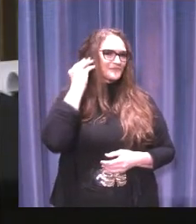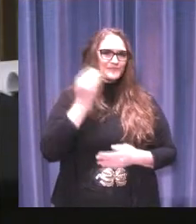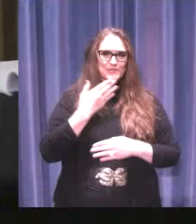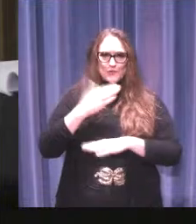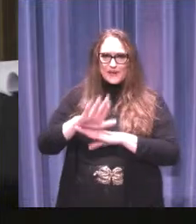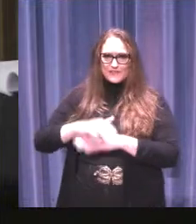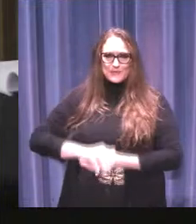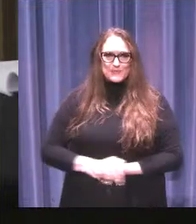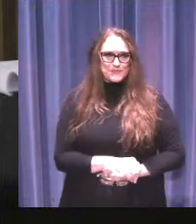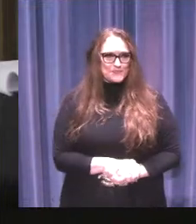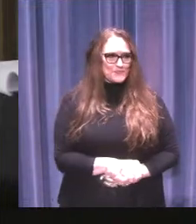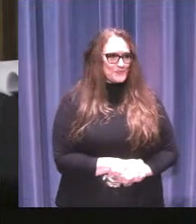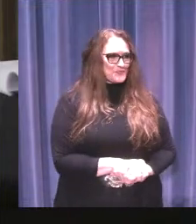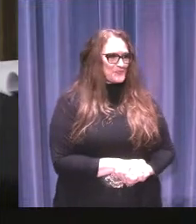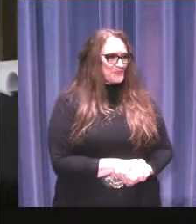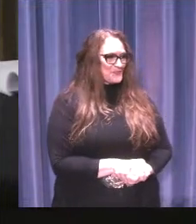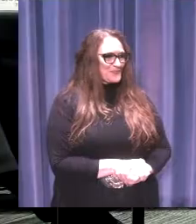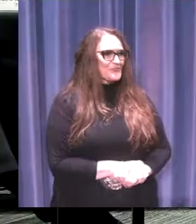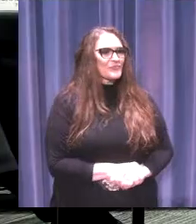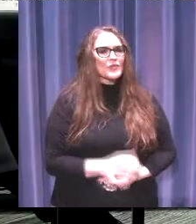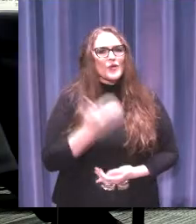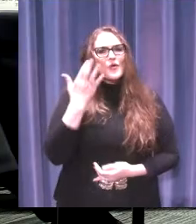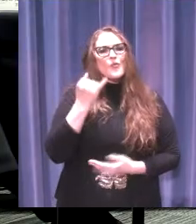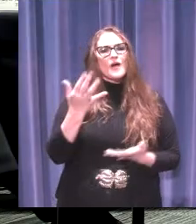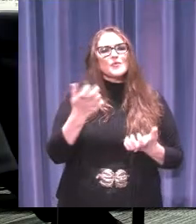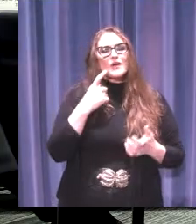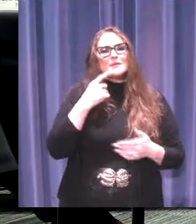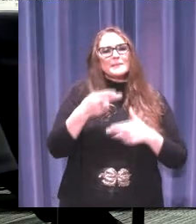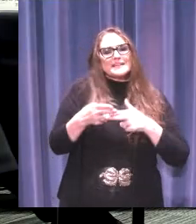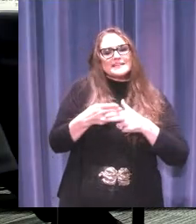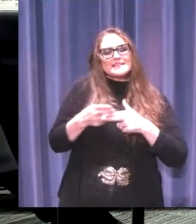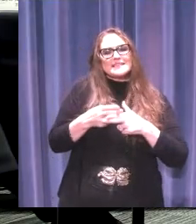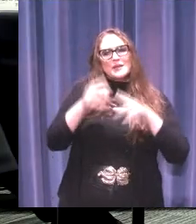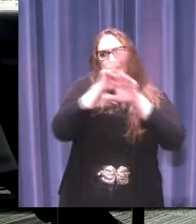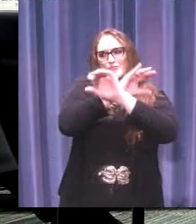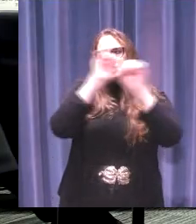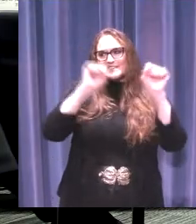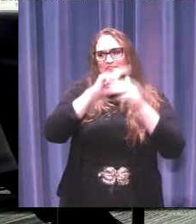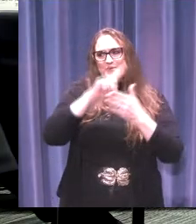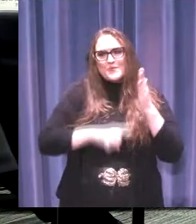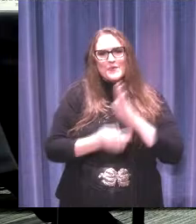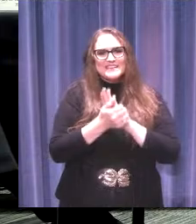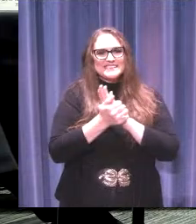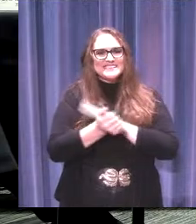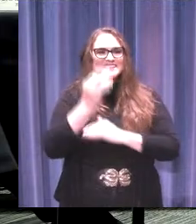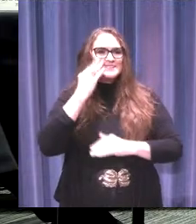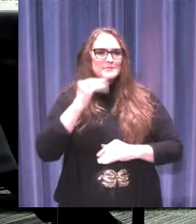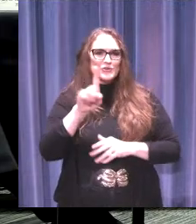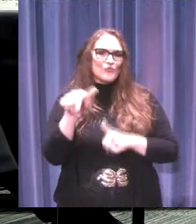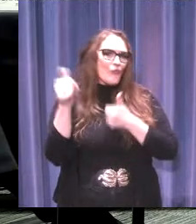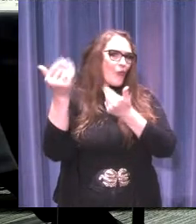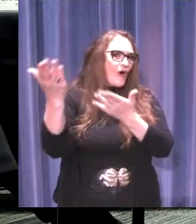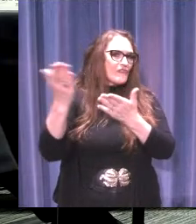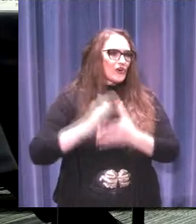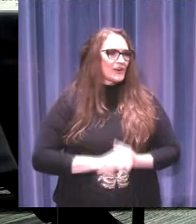afternoon. Why do you want to be the interim president, and what skills and experience do you offer?